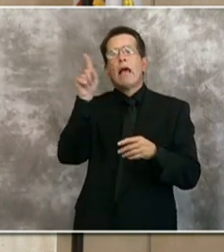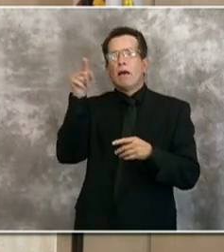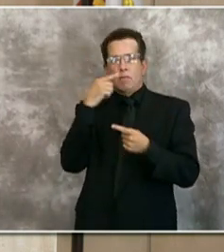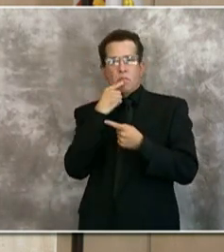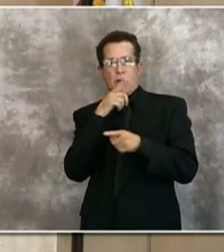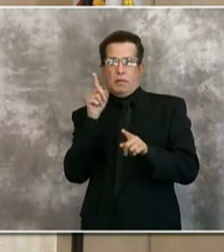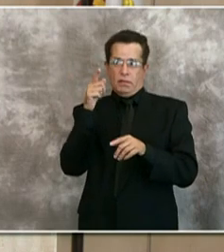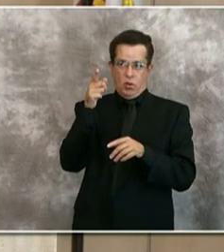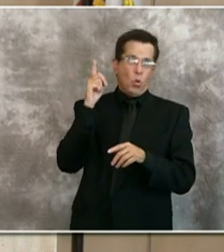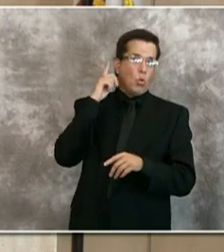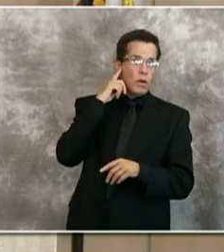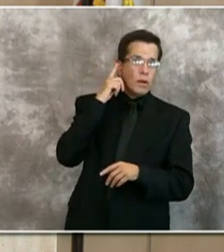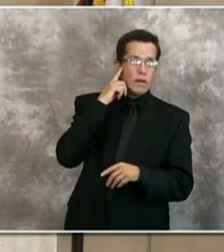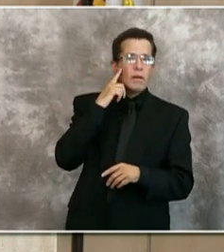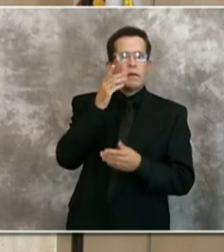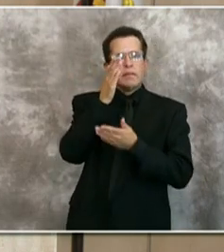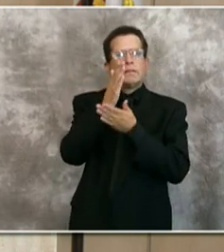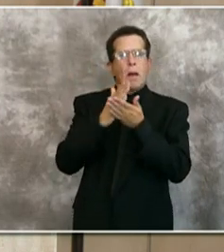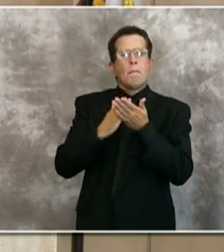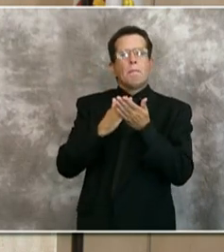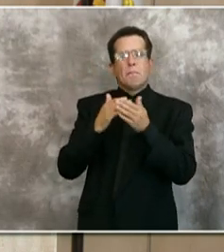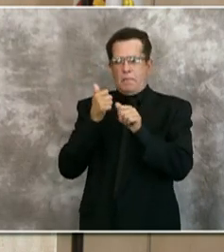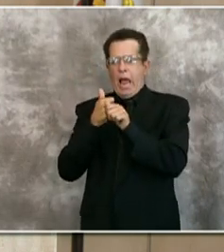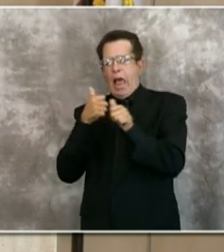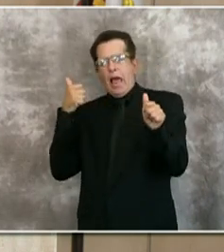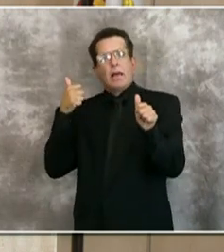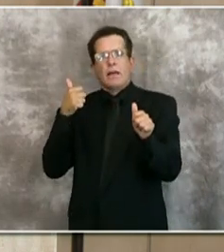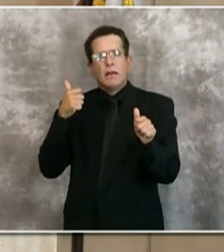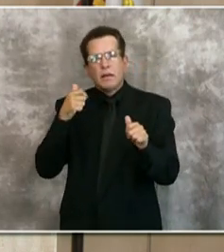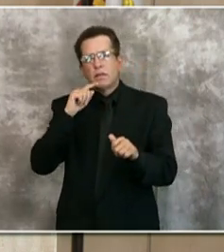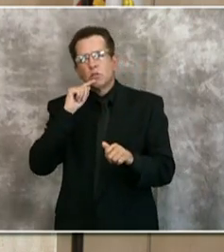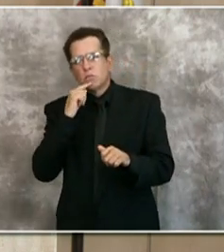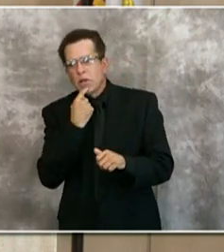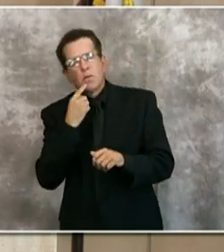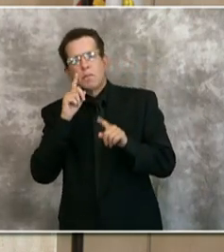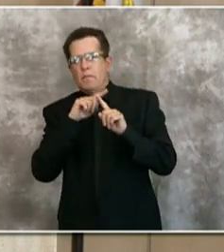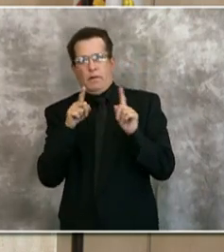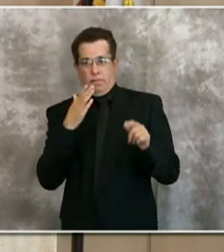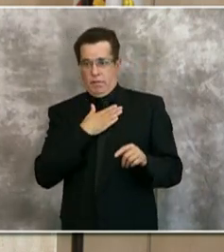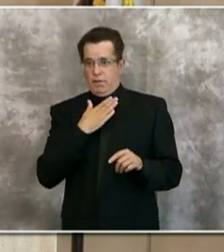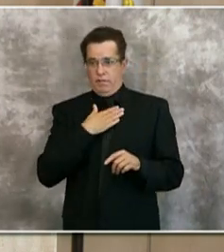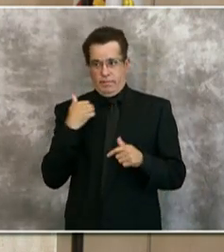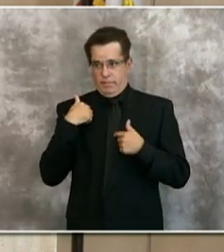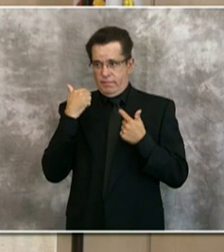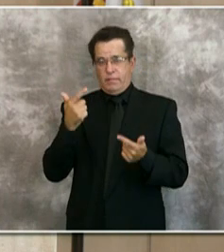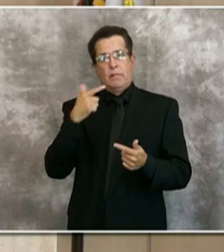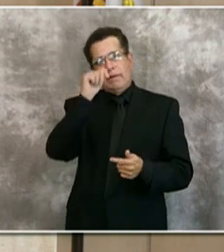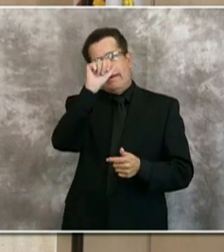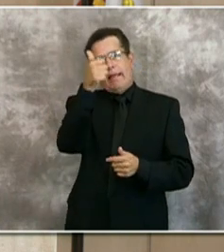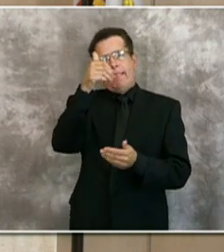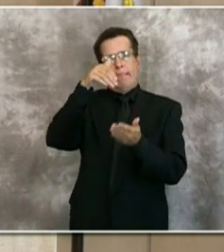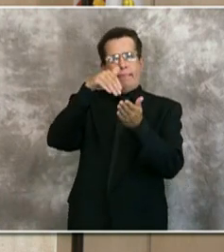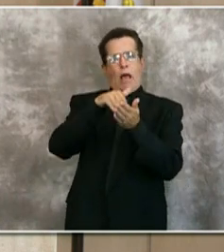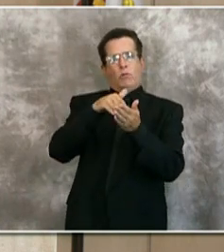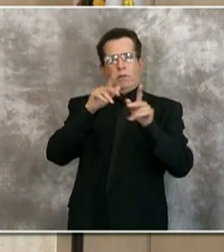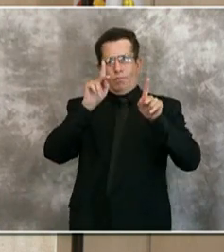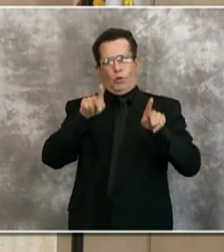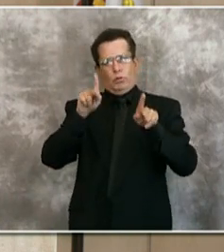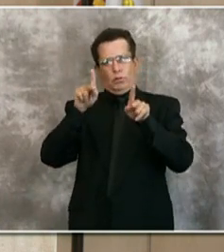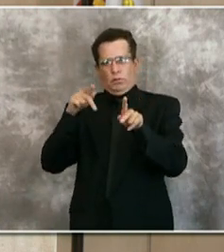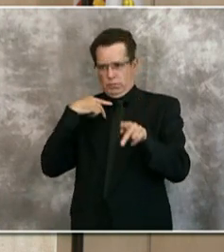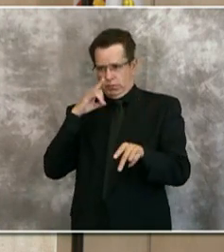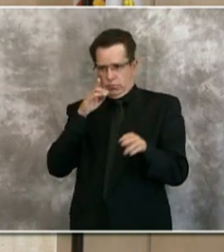those extremes, but in the past several days, we've tested over 10,000 individuals,